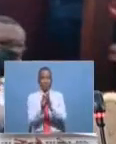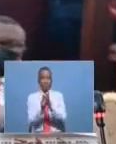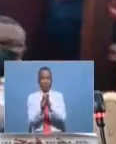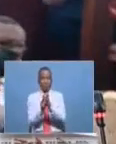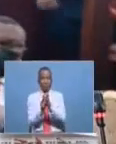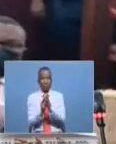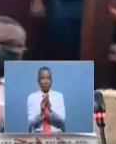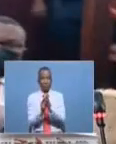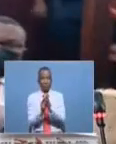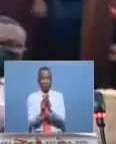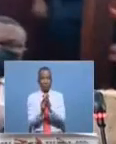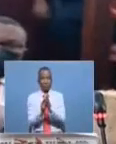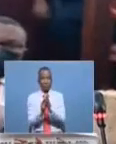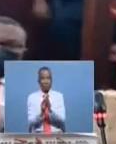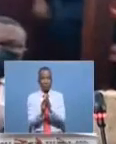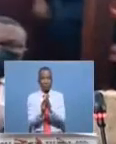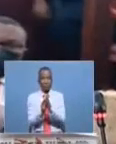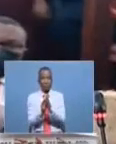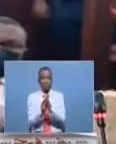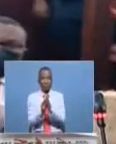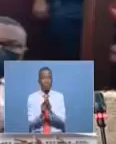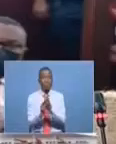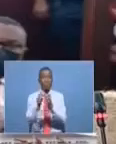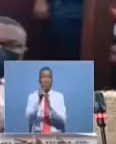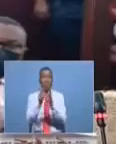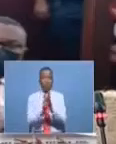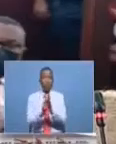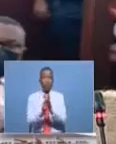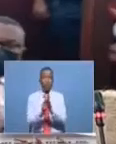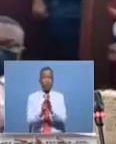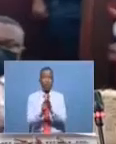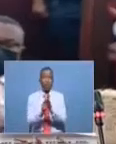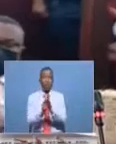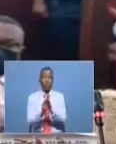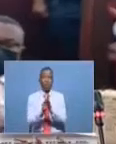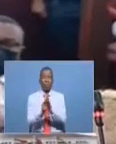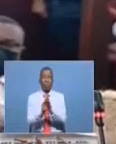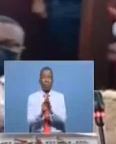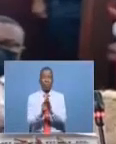the legal authorities,